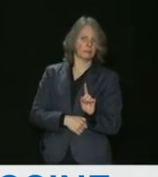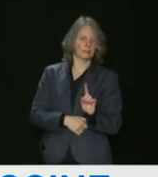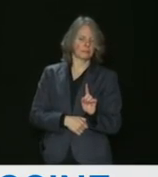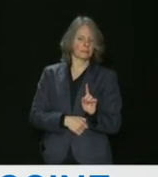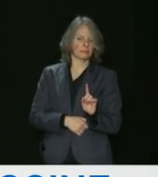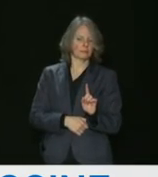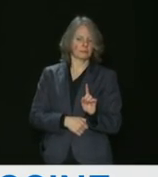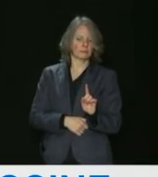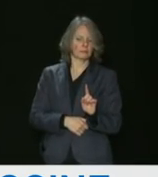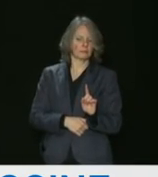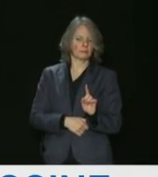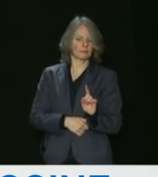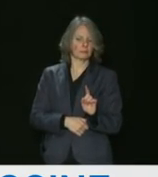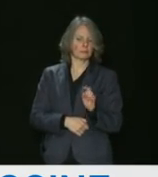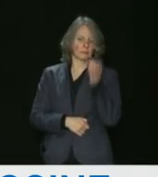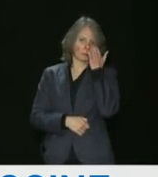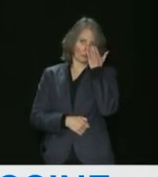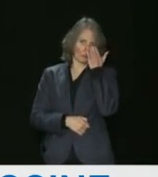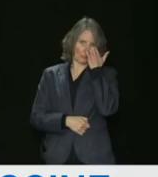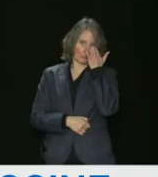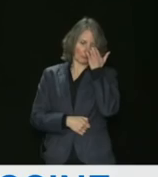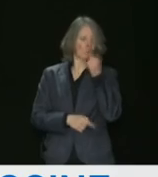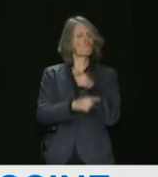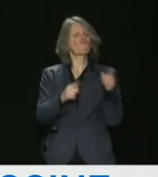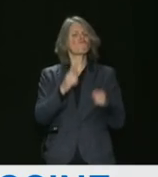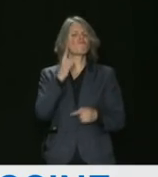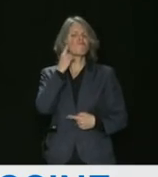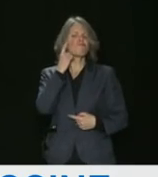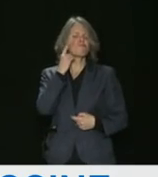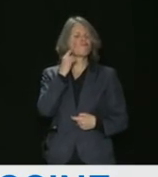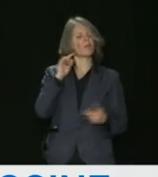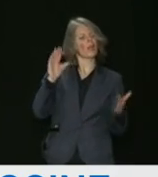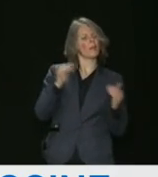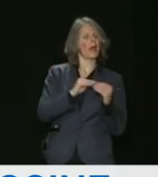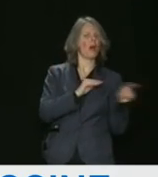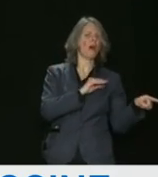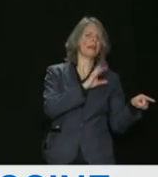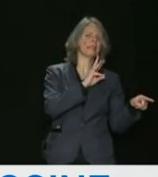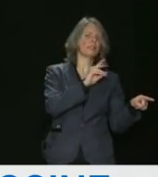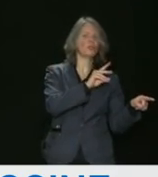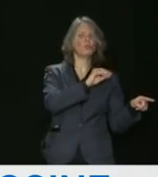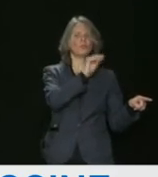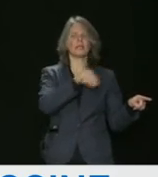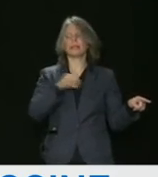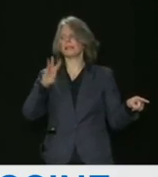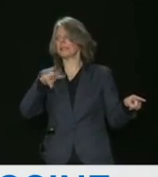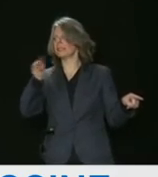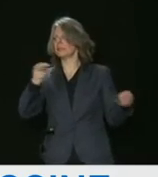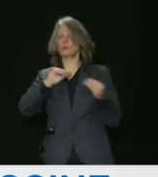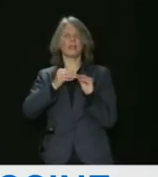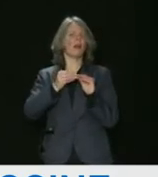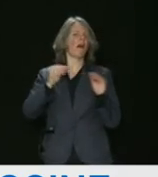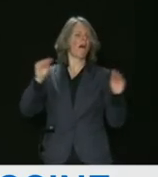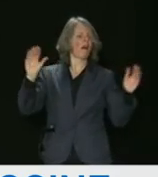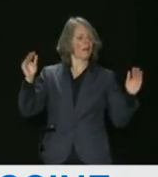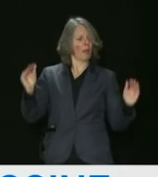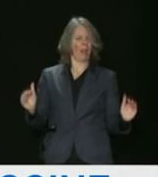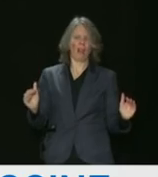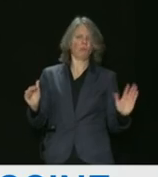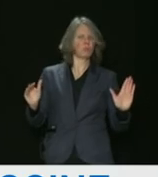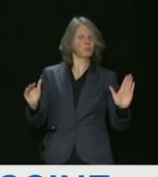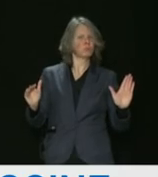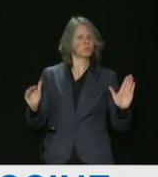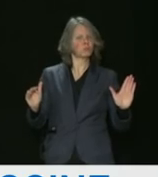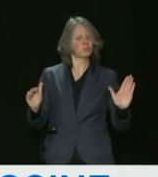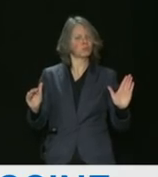that people try to compare the vaccines and look at the efficacy rates, but we have to consider these in